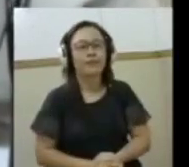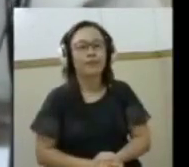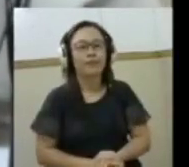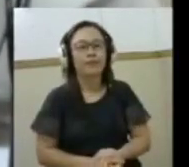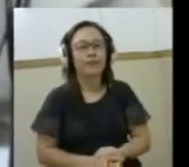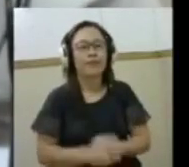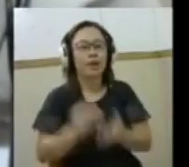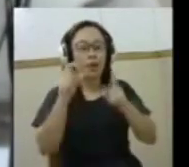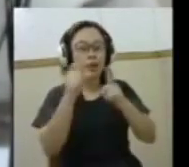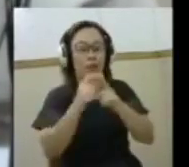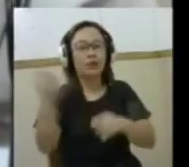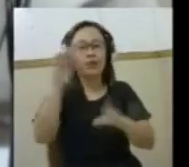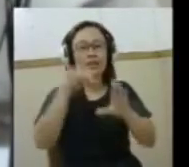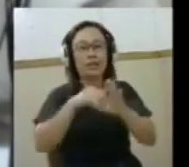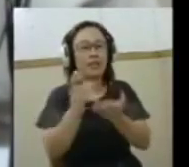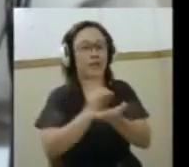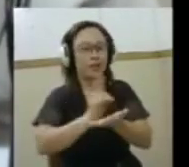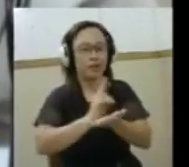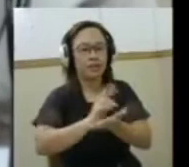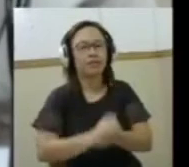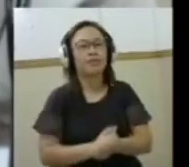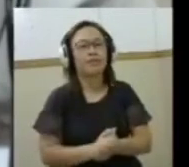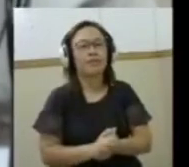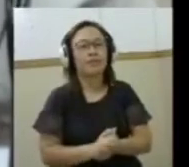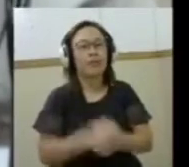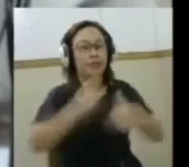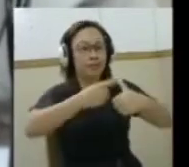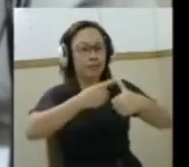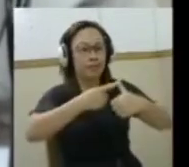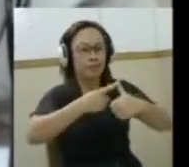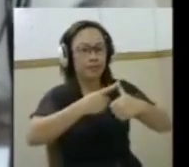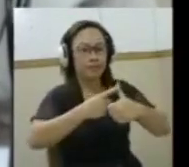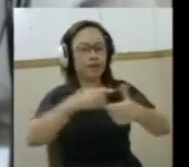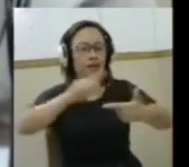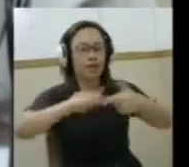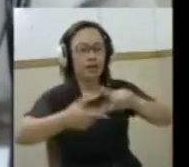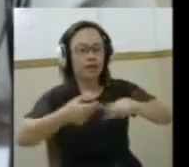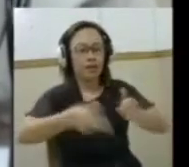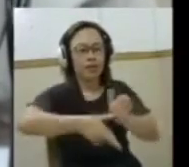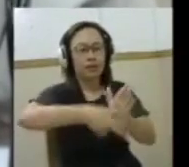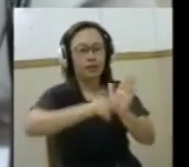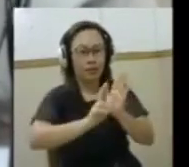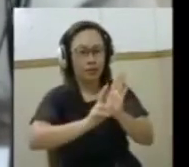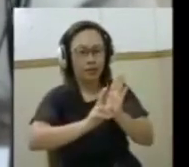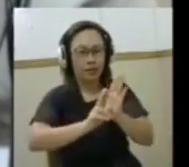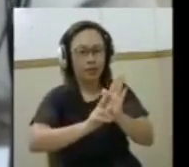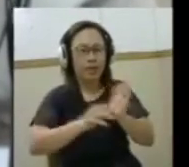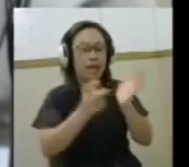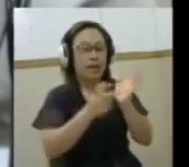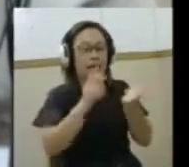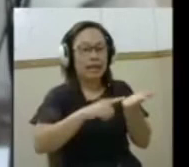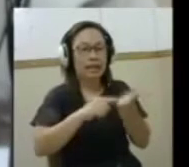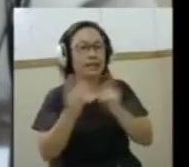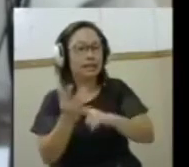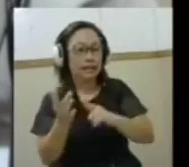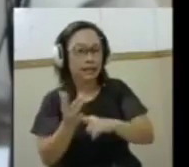Technical terms used in research. First is literature review, which discusses